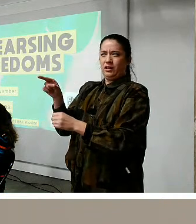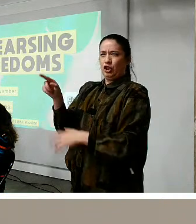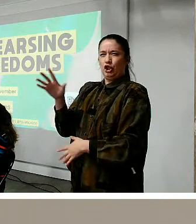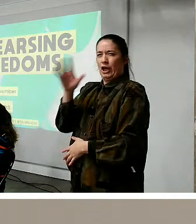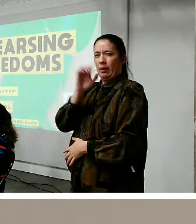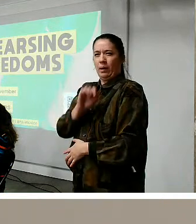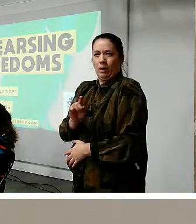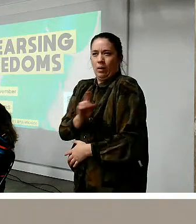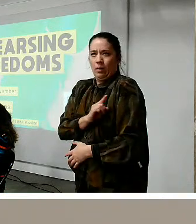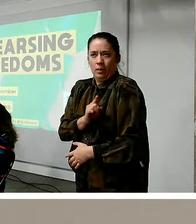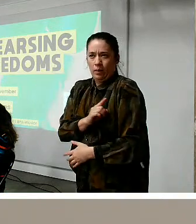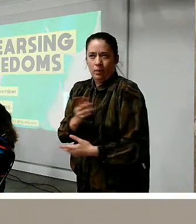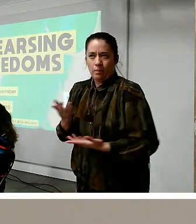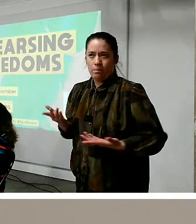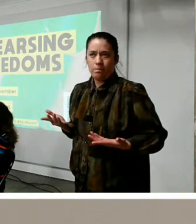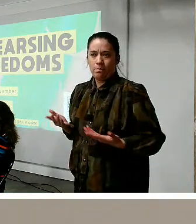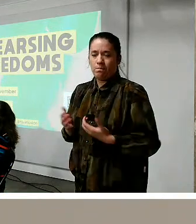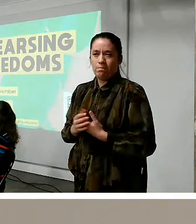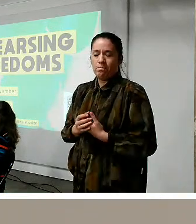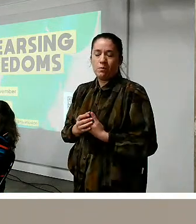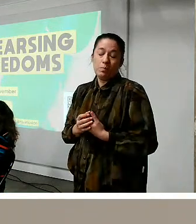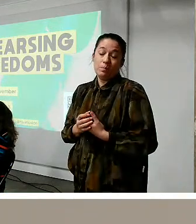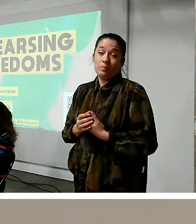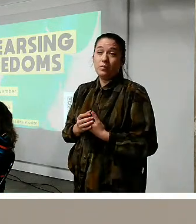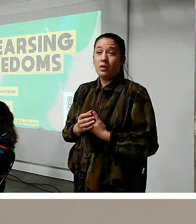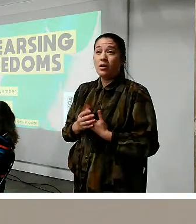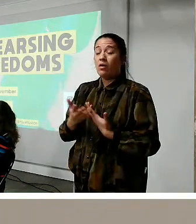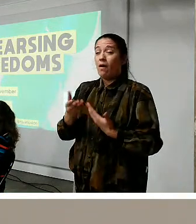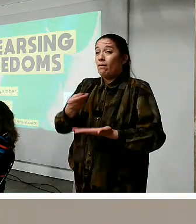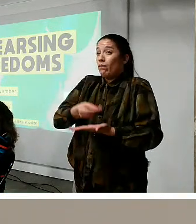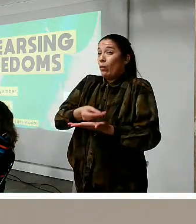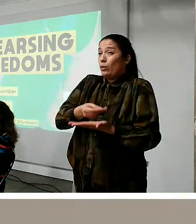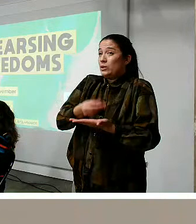afford to eat, basically.